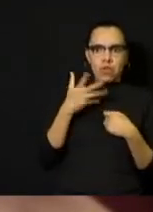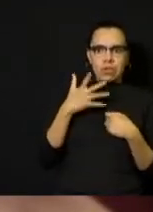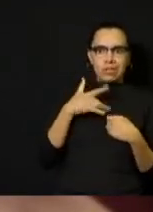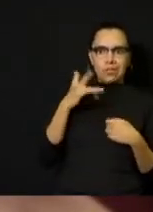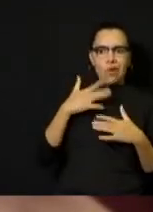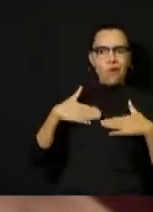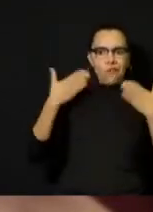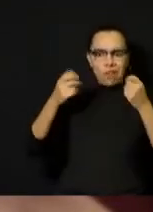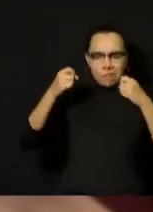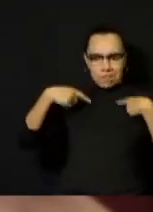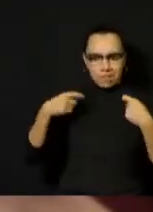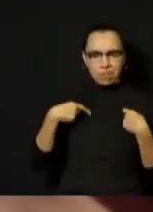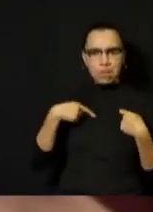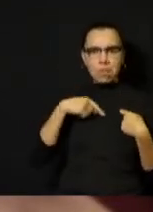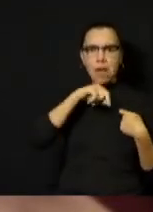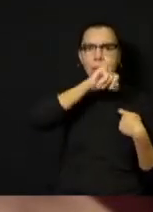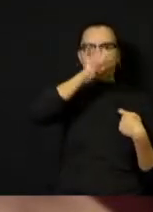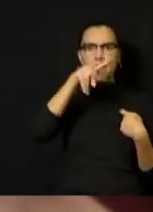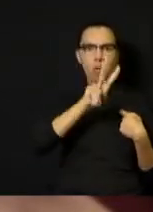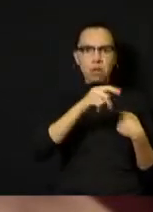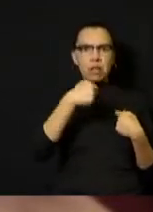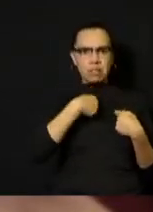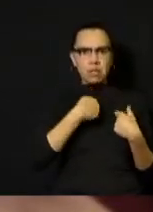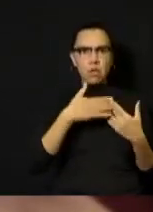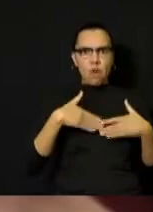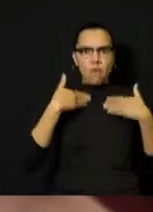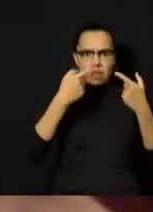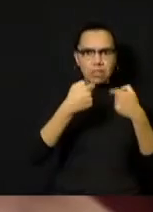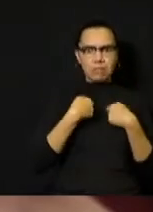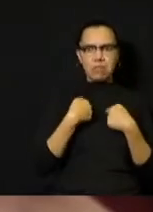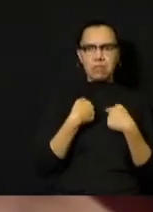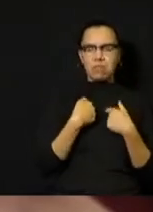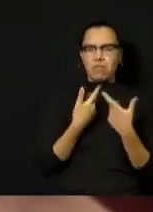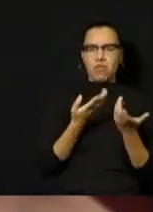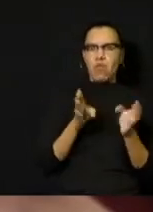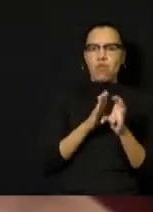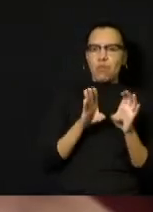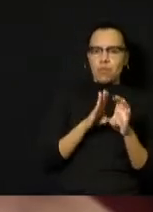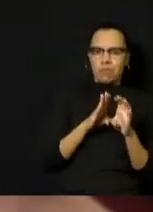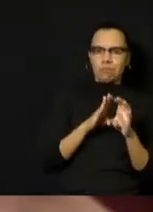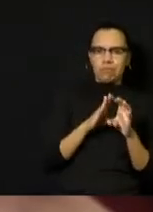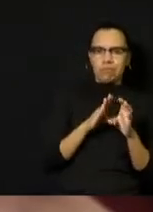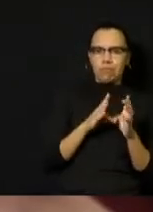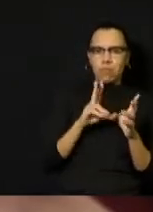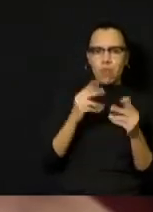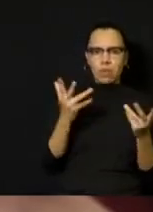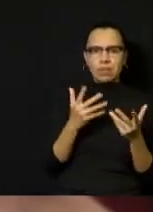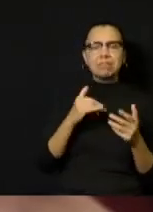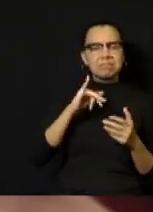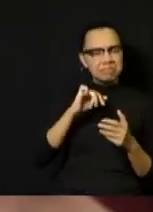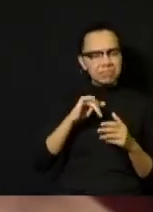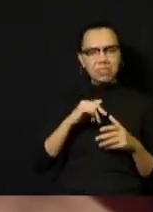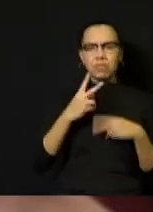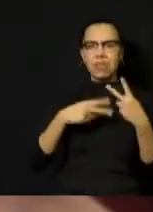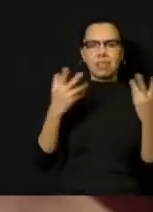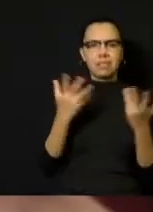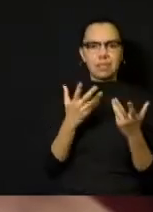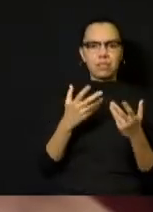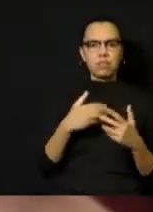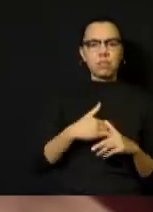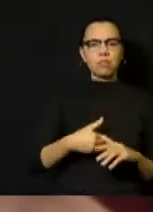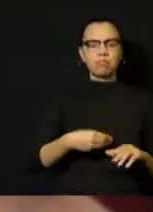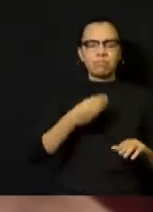don't trust myself, but if Jorge trusts me, of course I will make it.